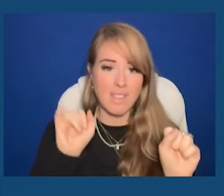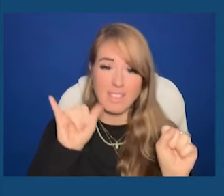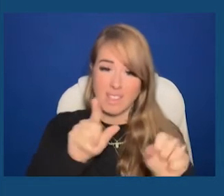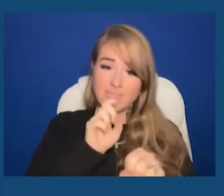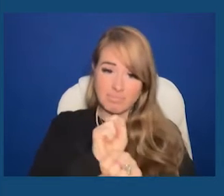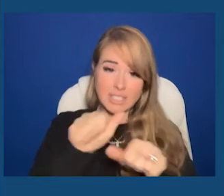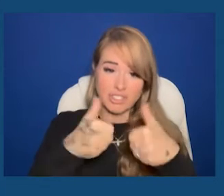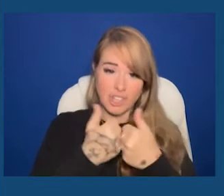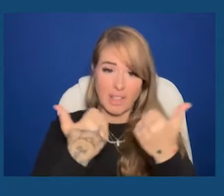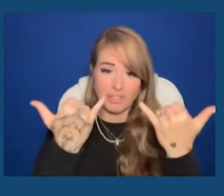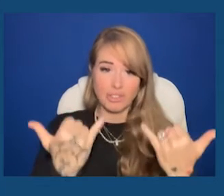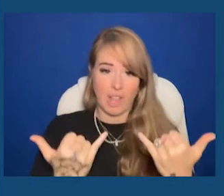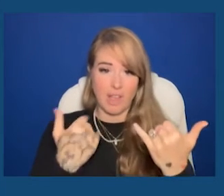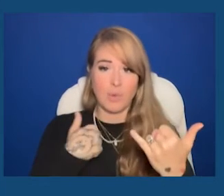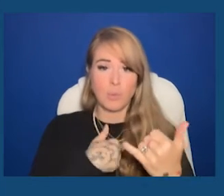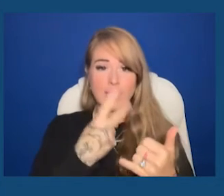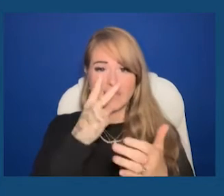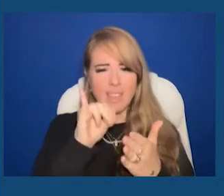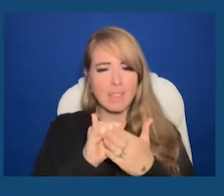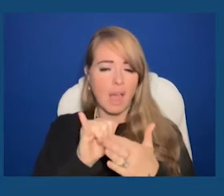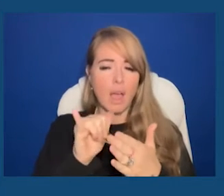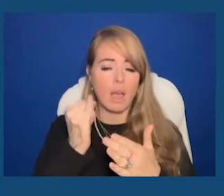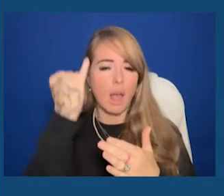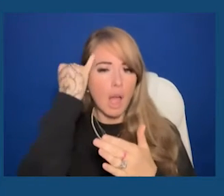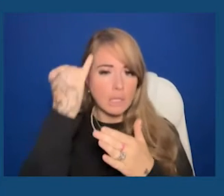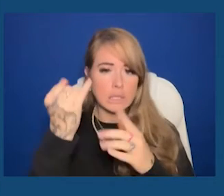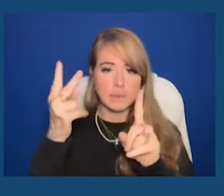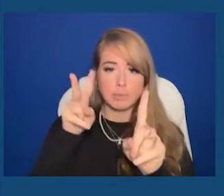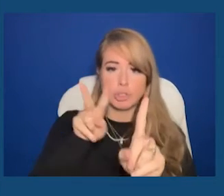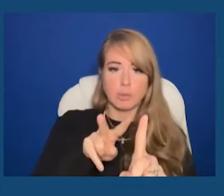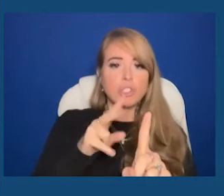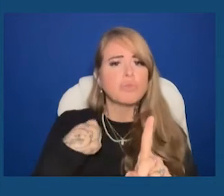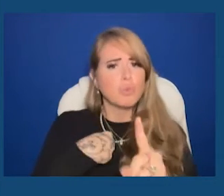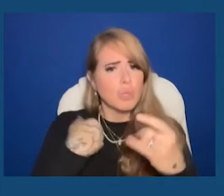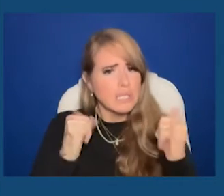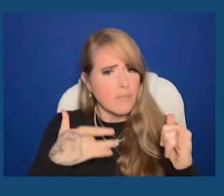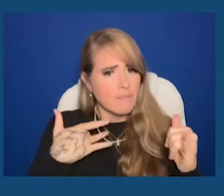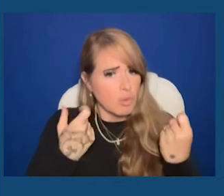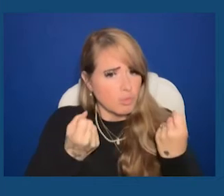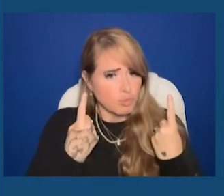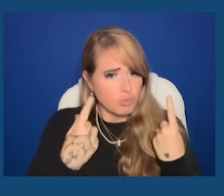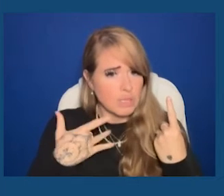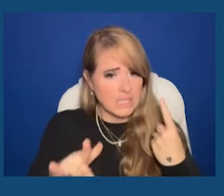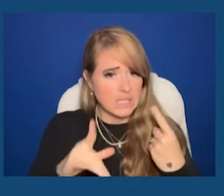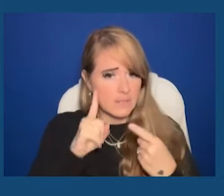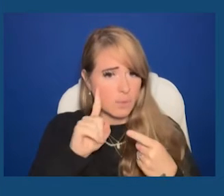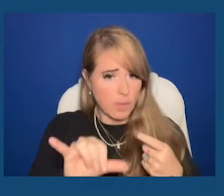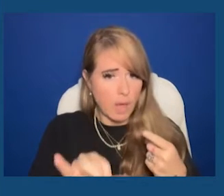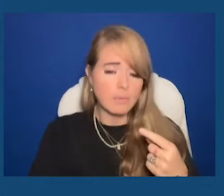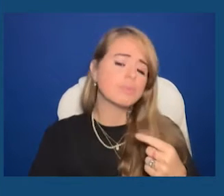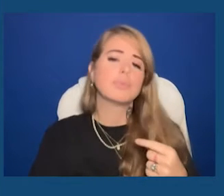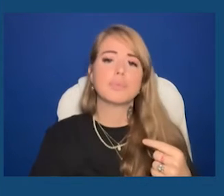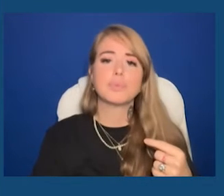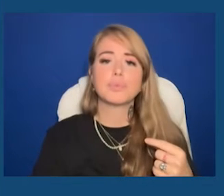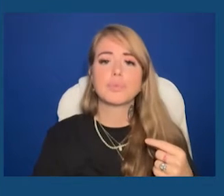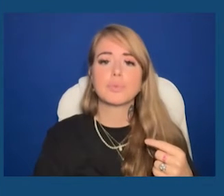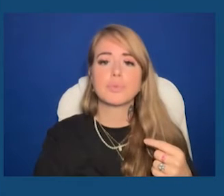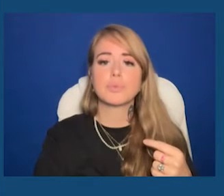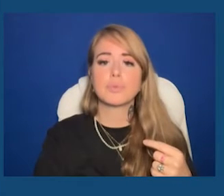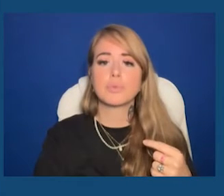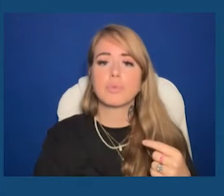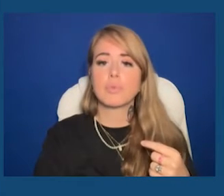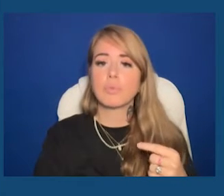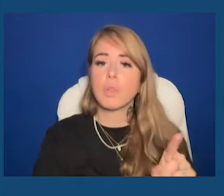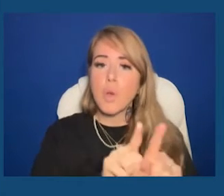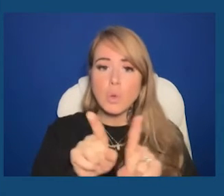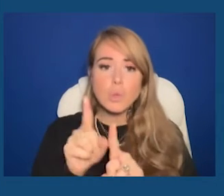now, that's still that perception. And so we're sensitive to that. We also built on the changes to the